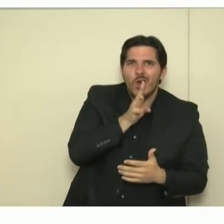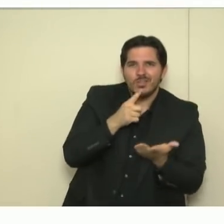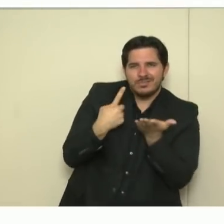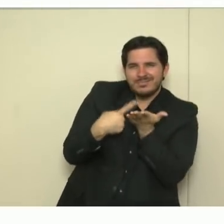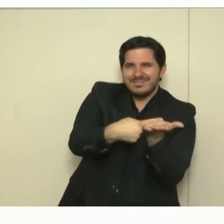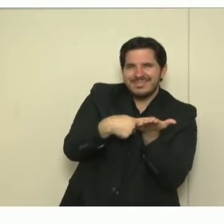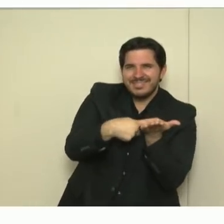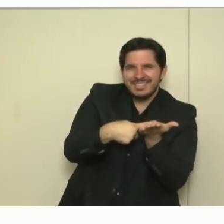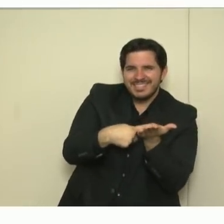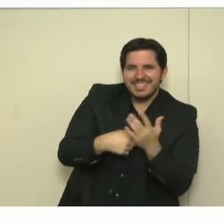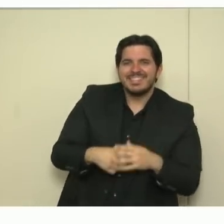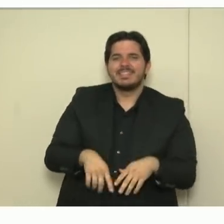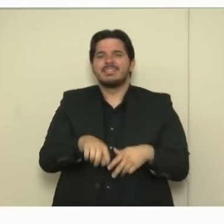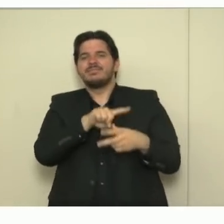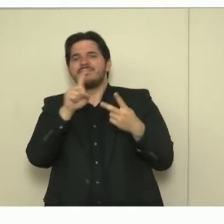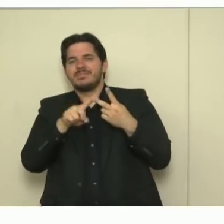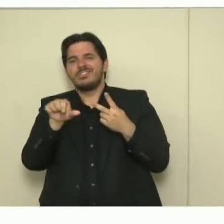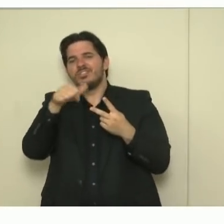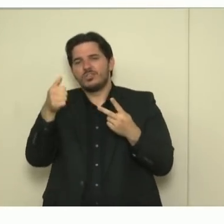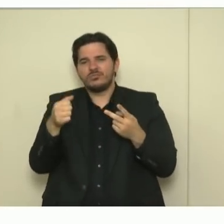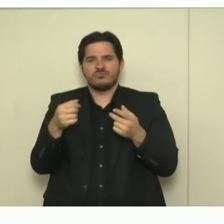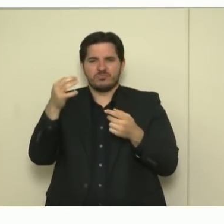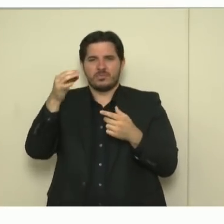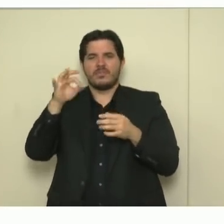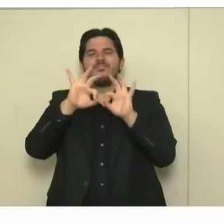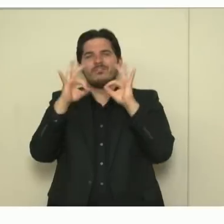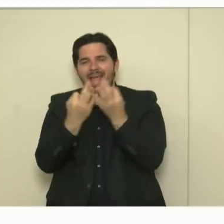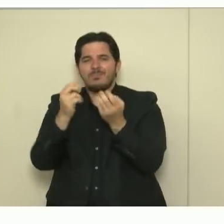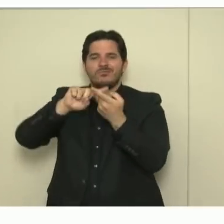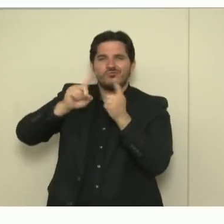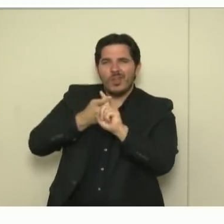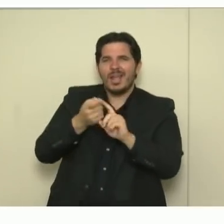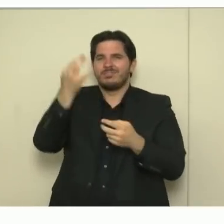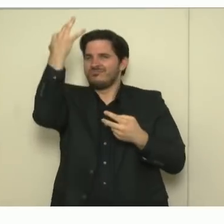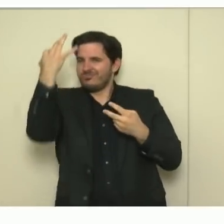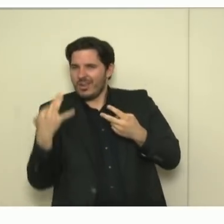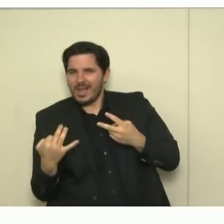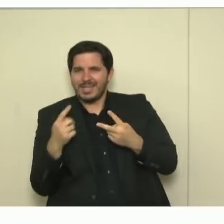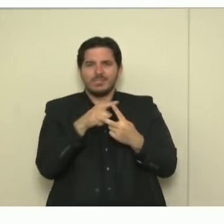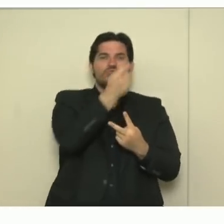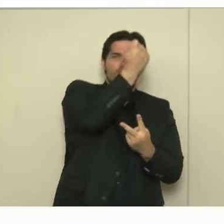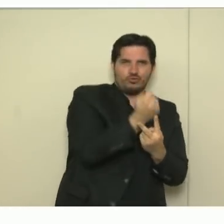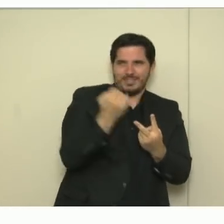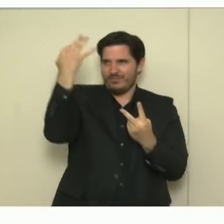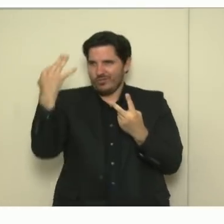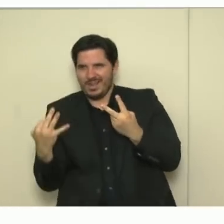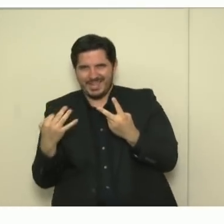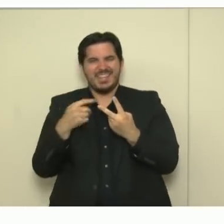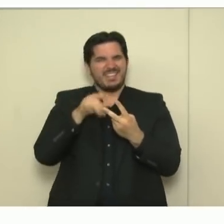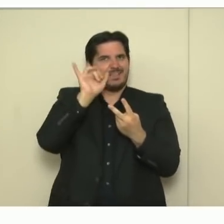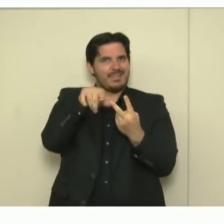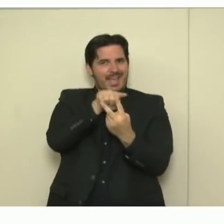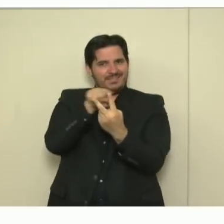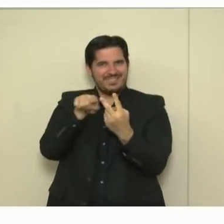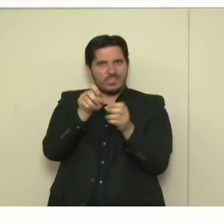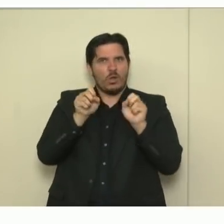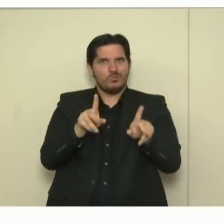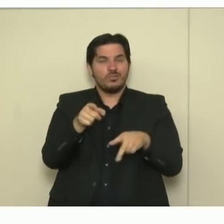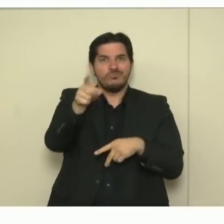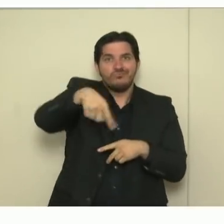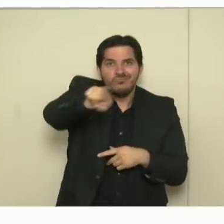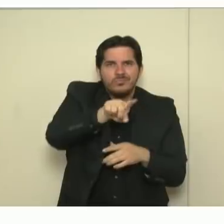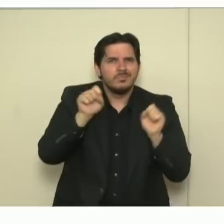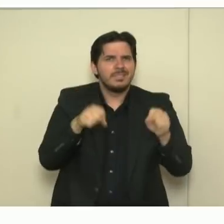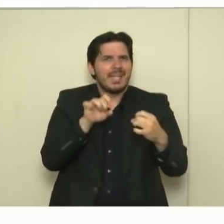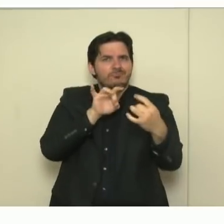get information on how the reopening is going across the state, where there's room for improvement, and where there's other